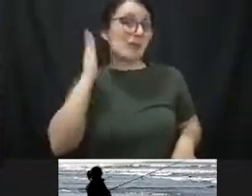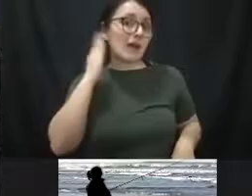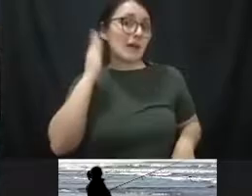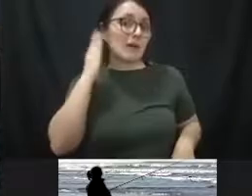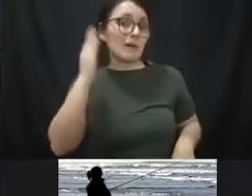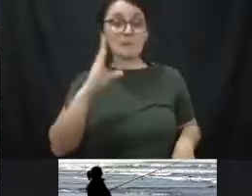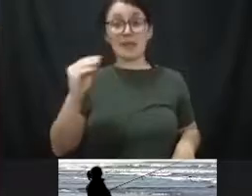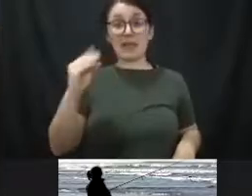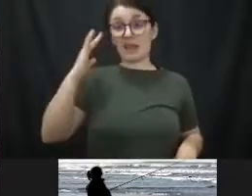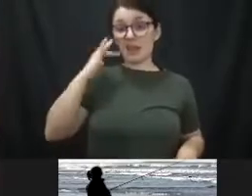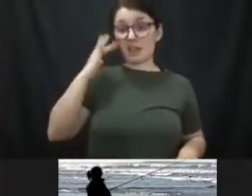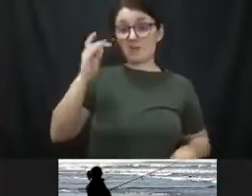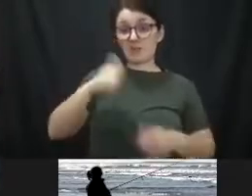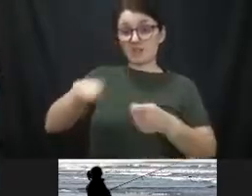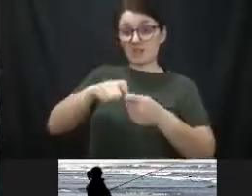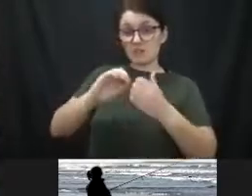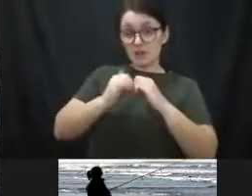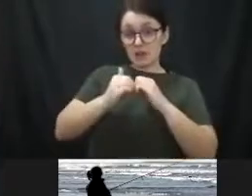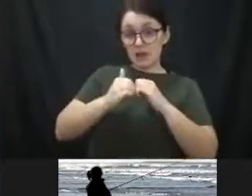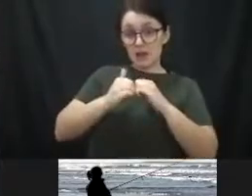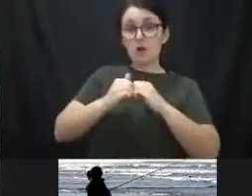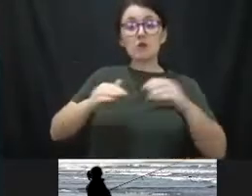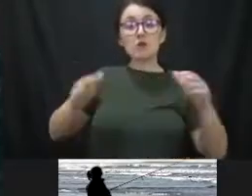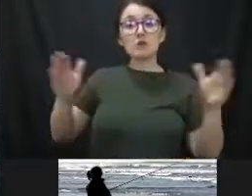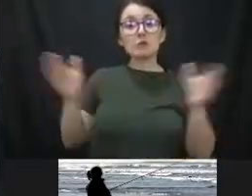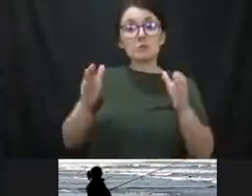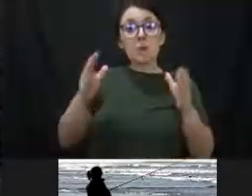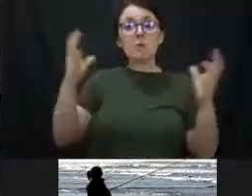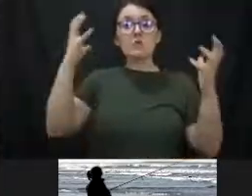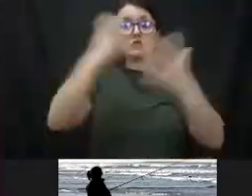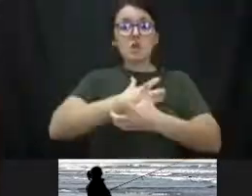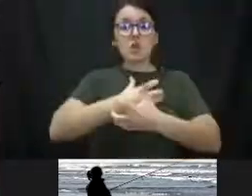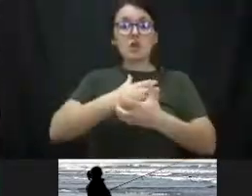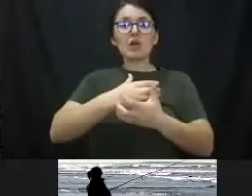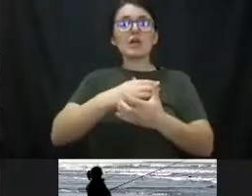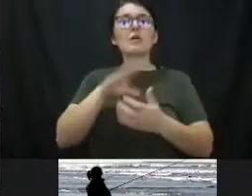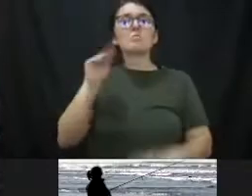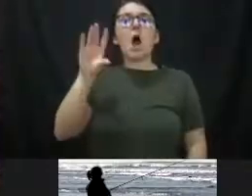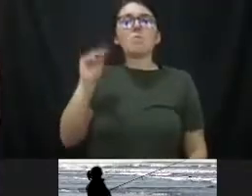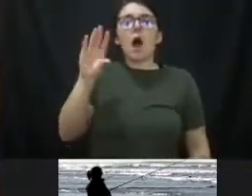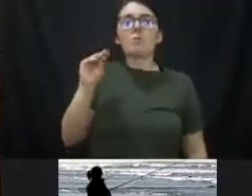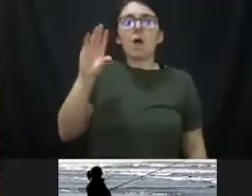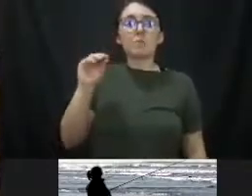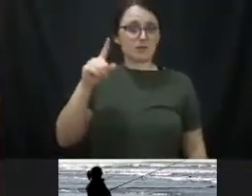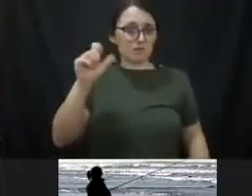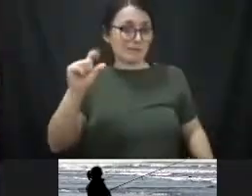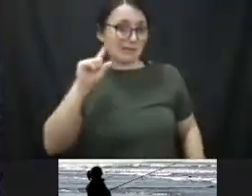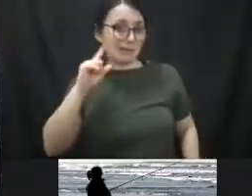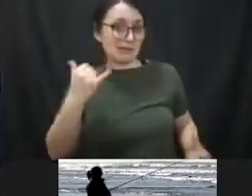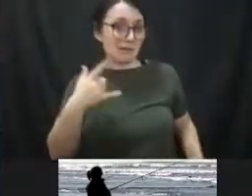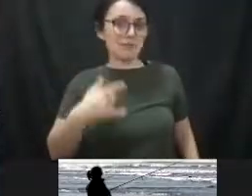California sea lions because they're small, dark, and they bark, ar, ar, ar, as you can hear.